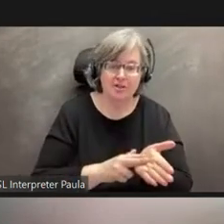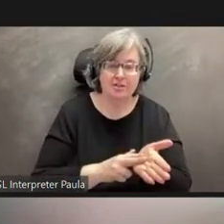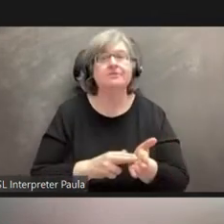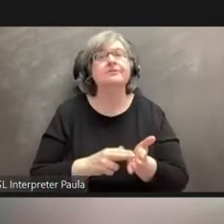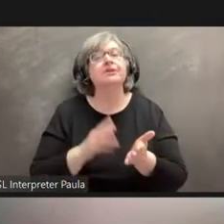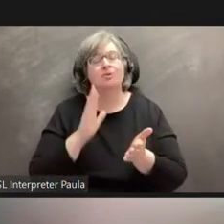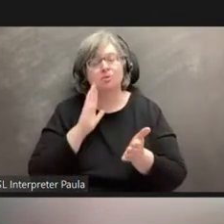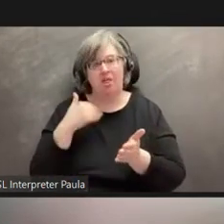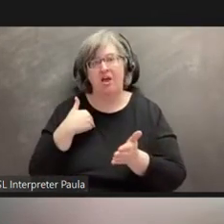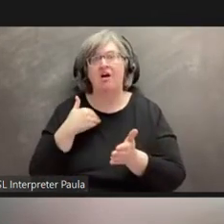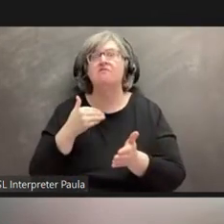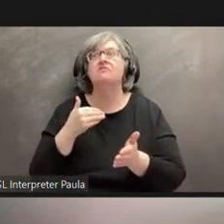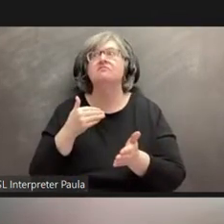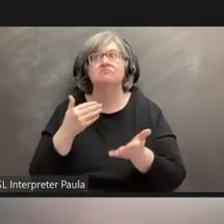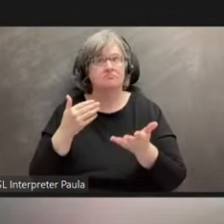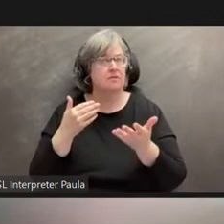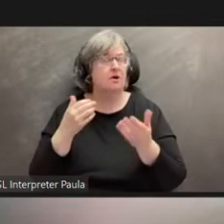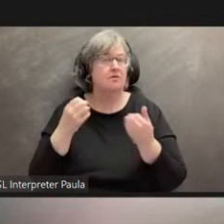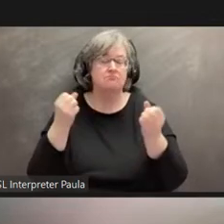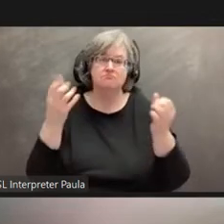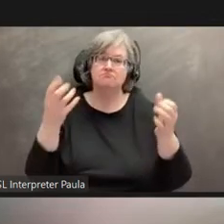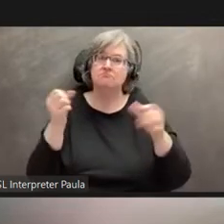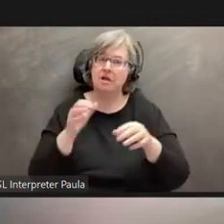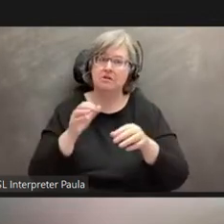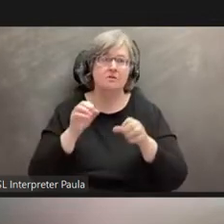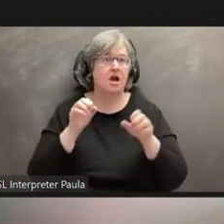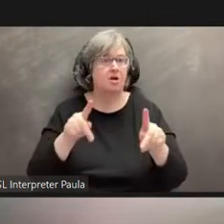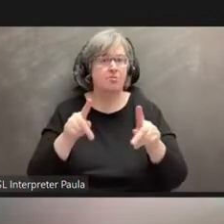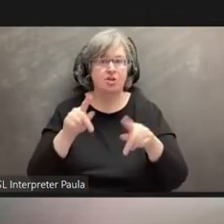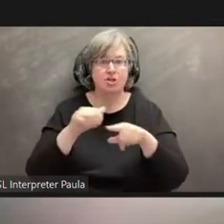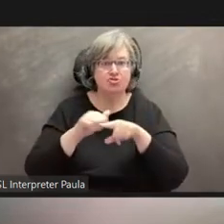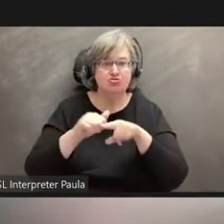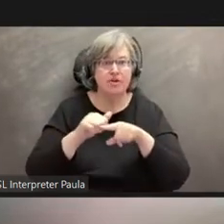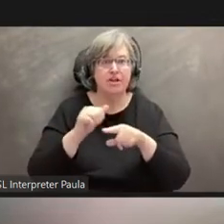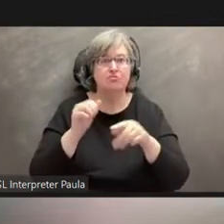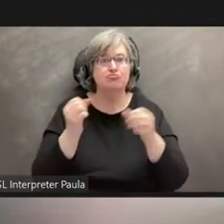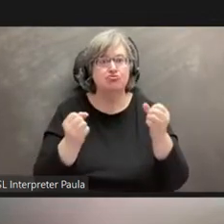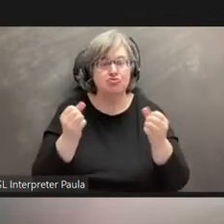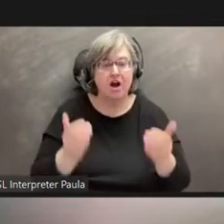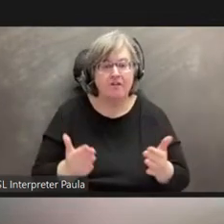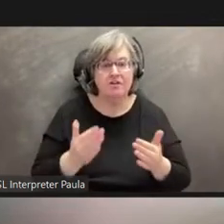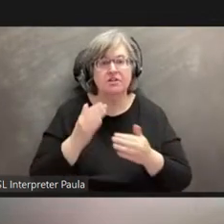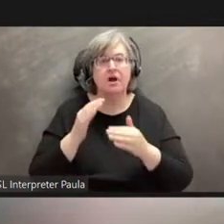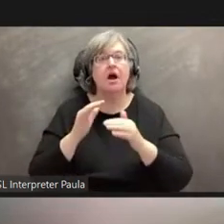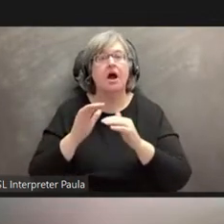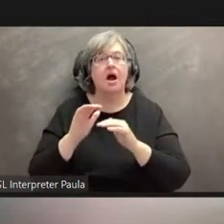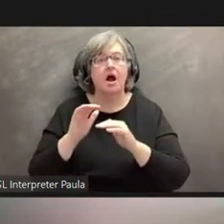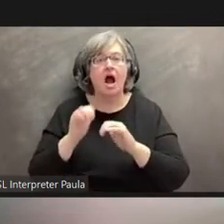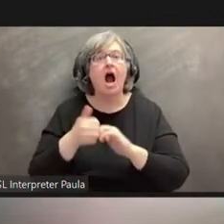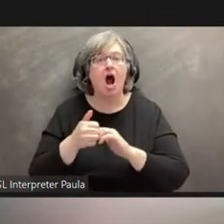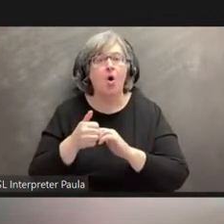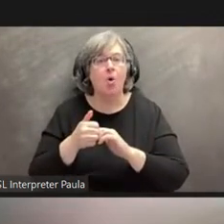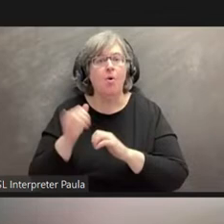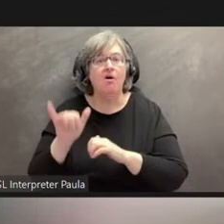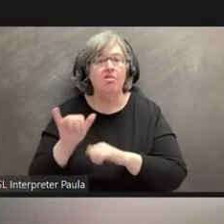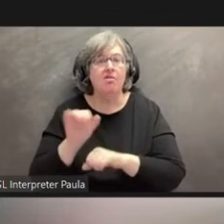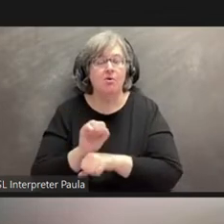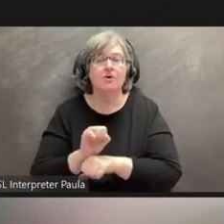of opportunities to train the operators on the functionality. And that would certainly be something I think would be included